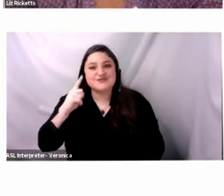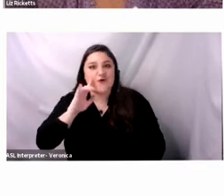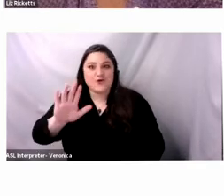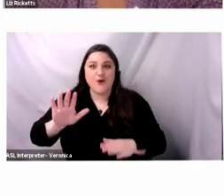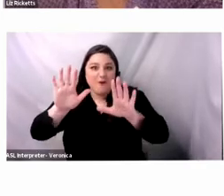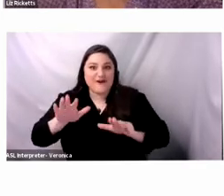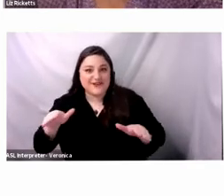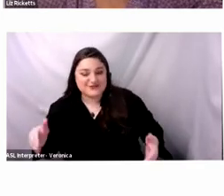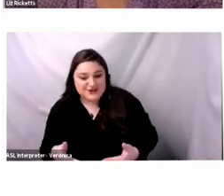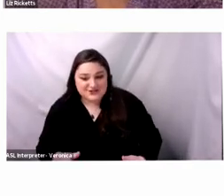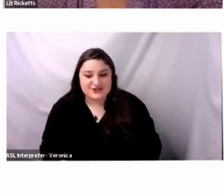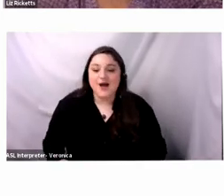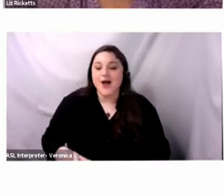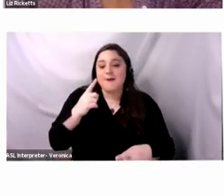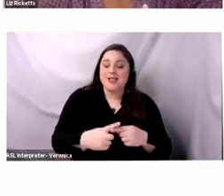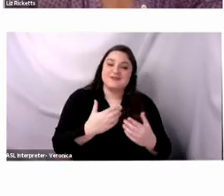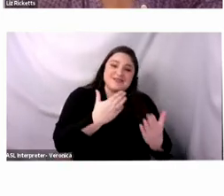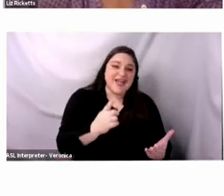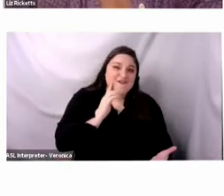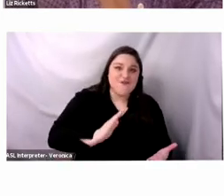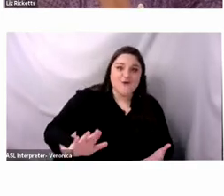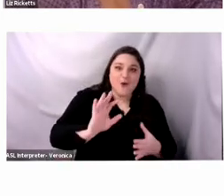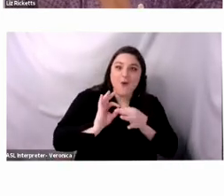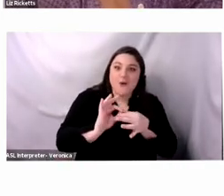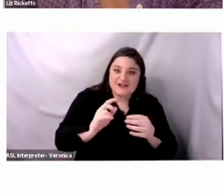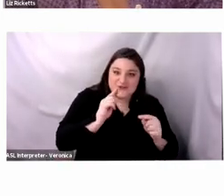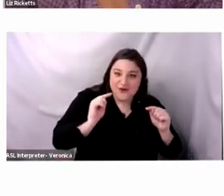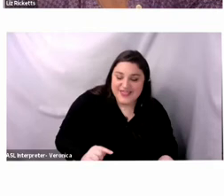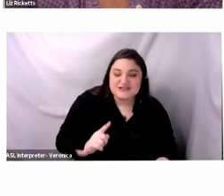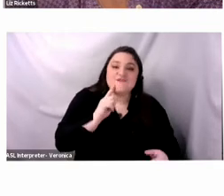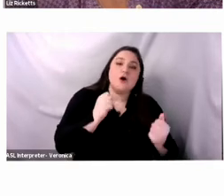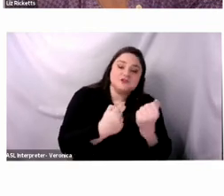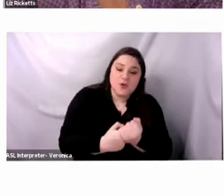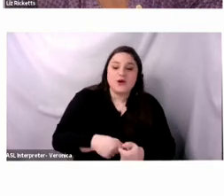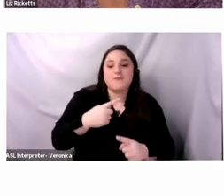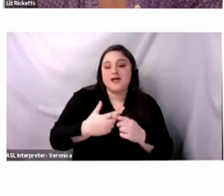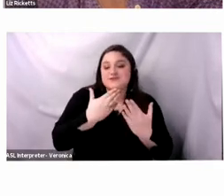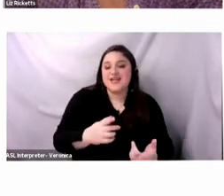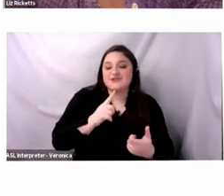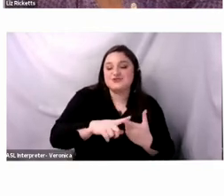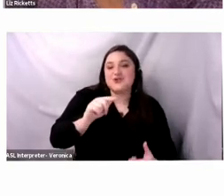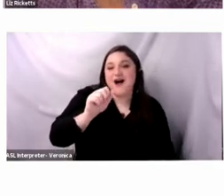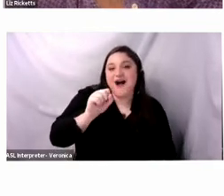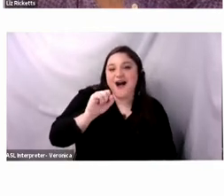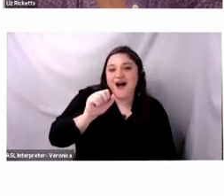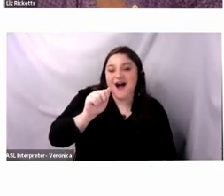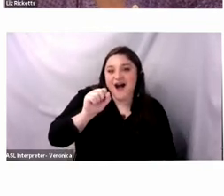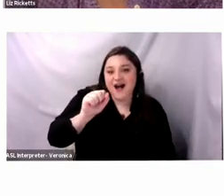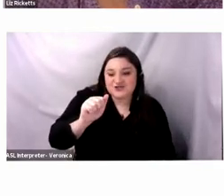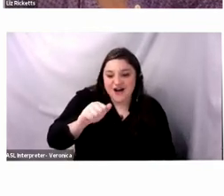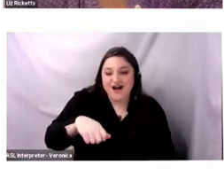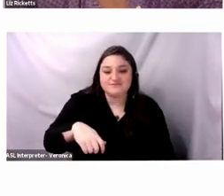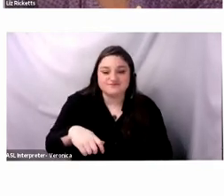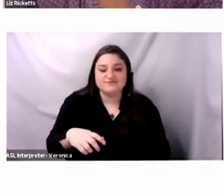of this, to Vestier for supporting, and also thanks to Aja and Celine for your classes. Hopefully